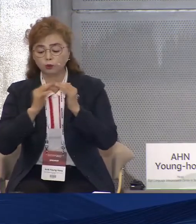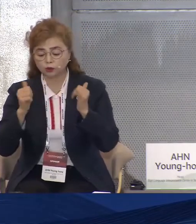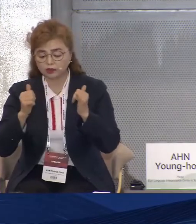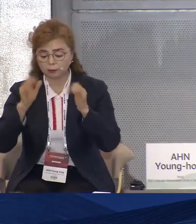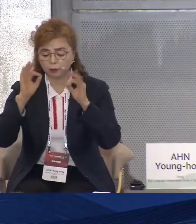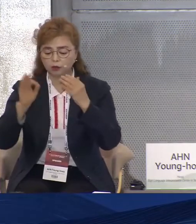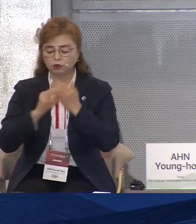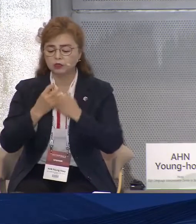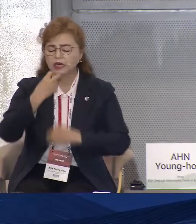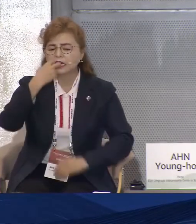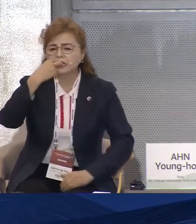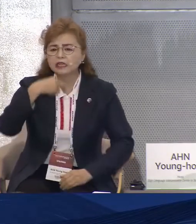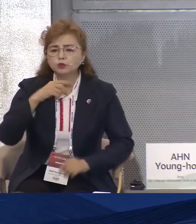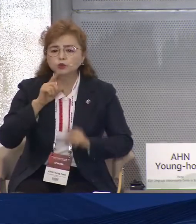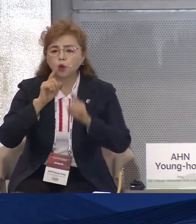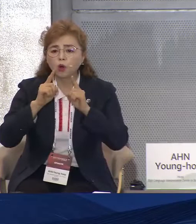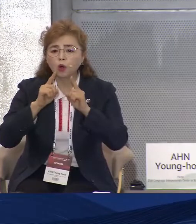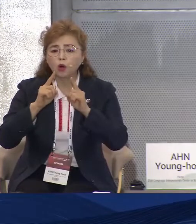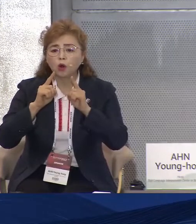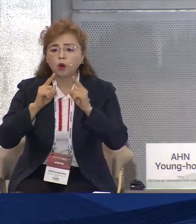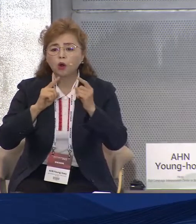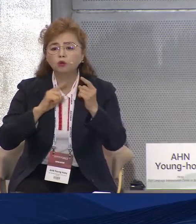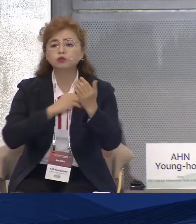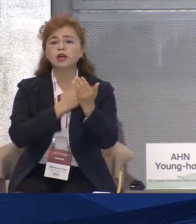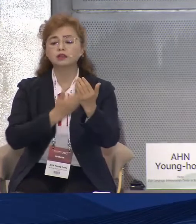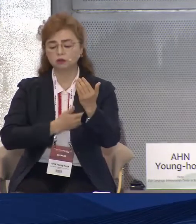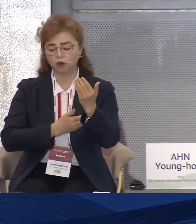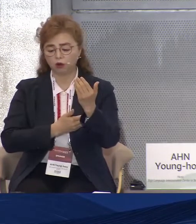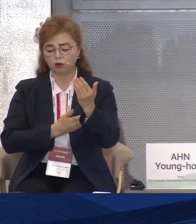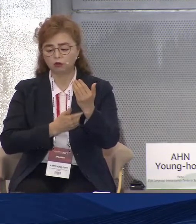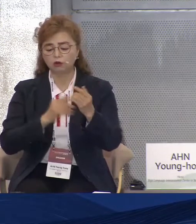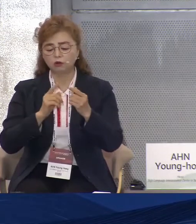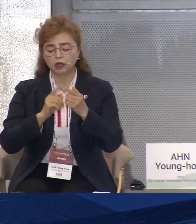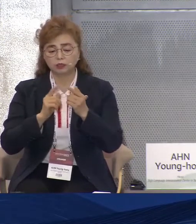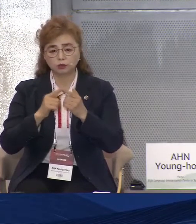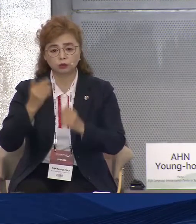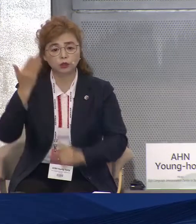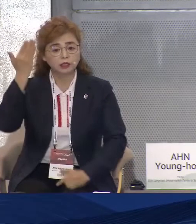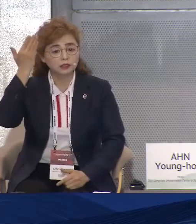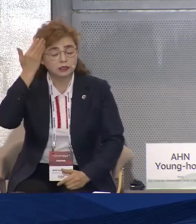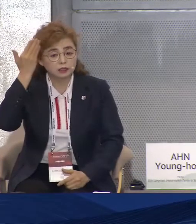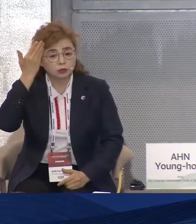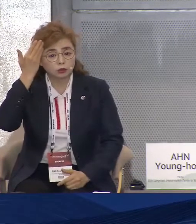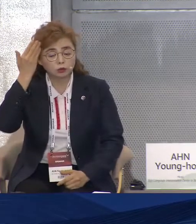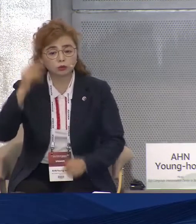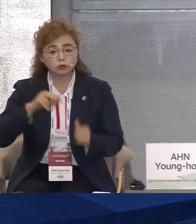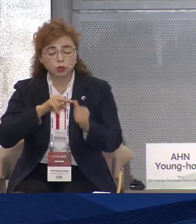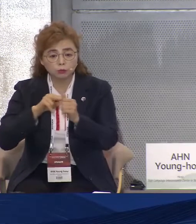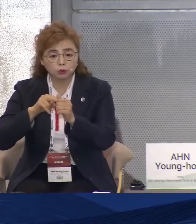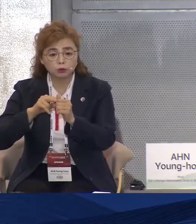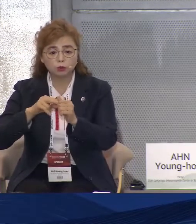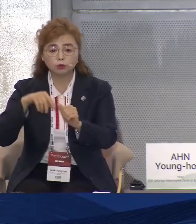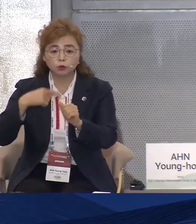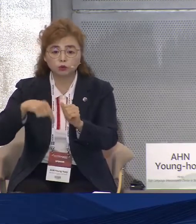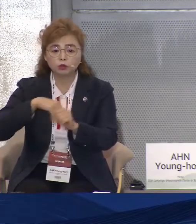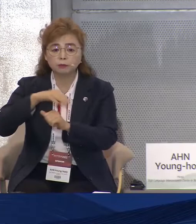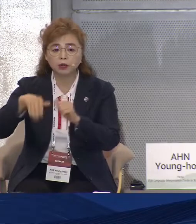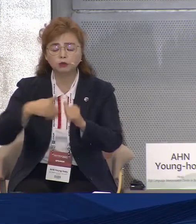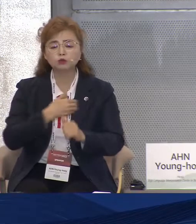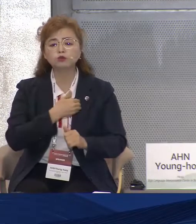The issue is, even in US, the